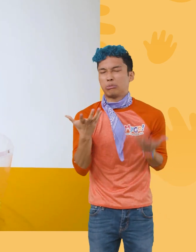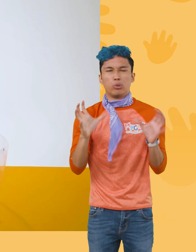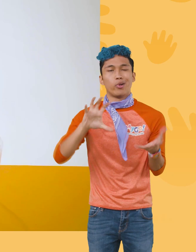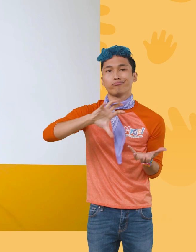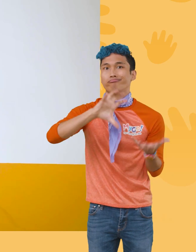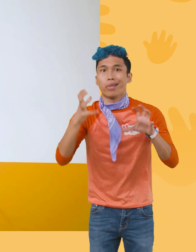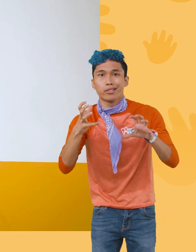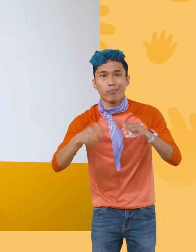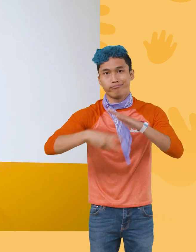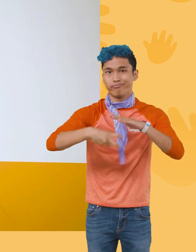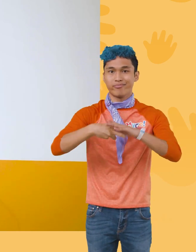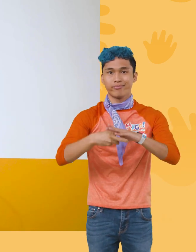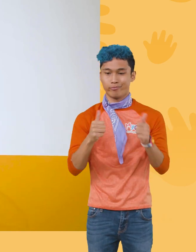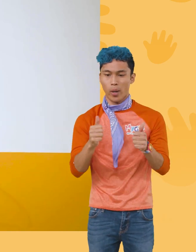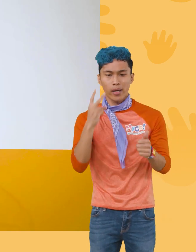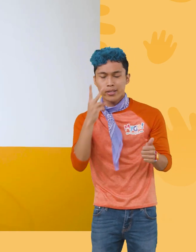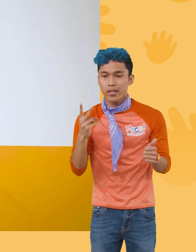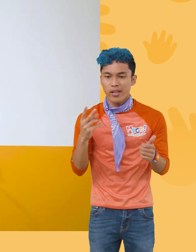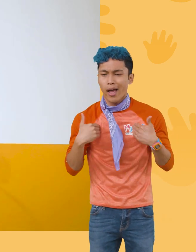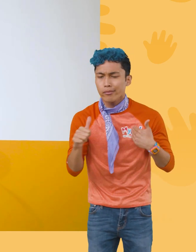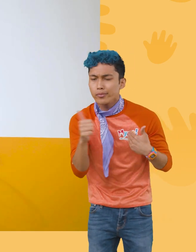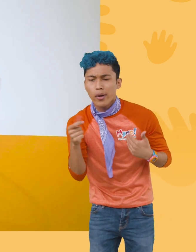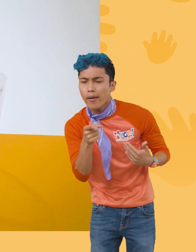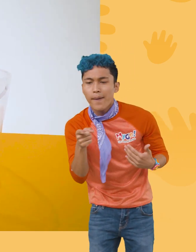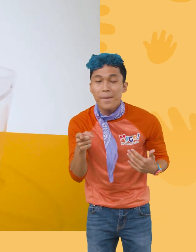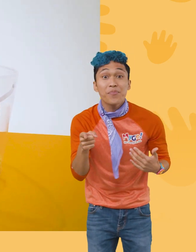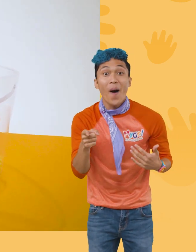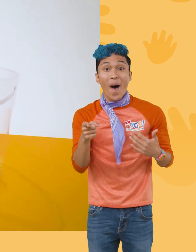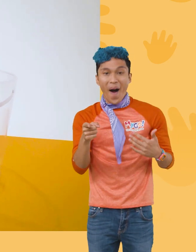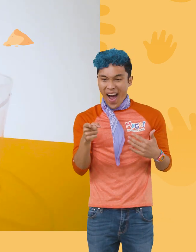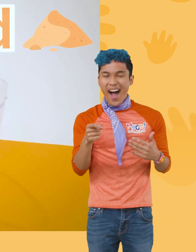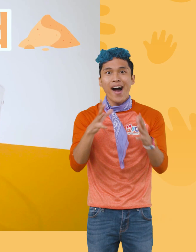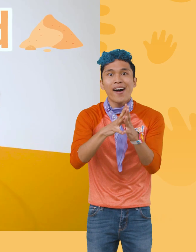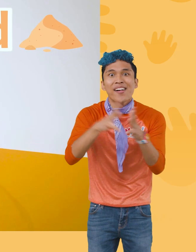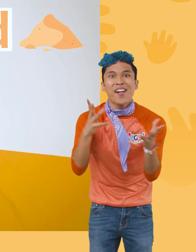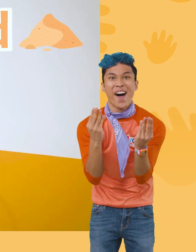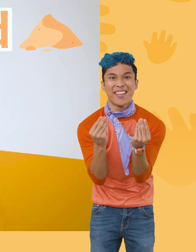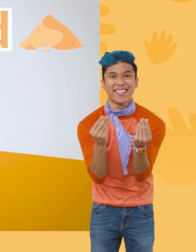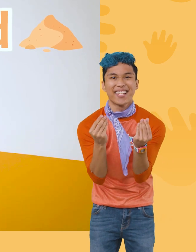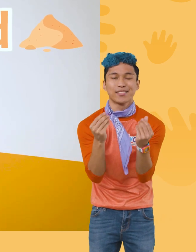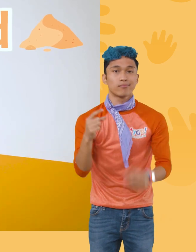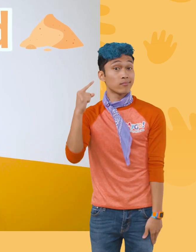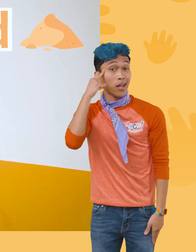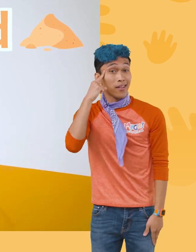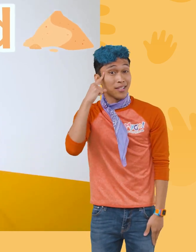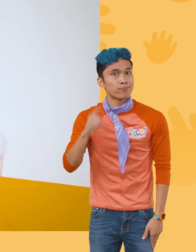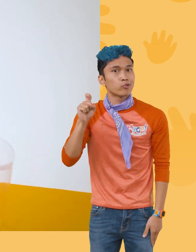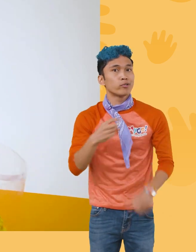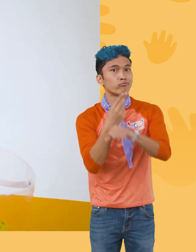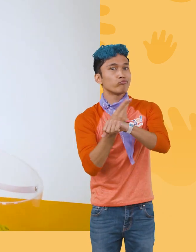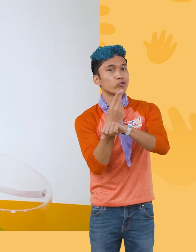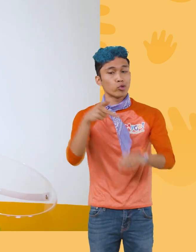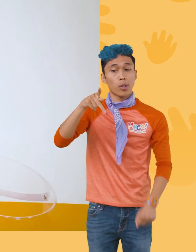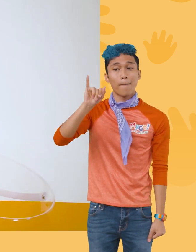fossils. All right, let's see, what do we have here? Yeah, bunch of sand. So I think we should take our